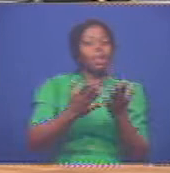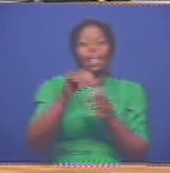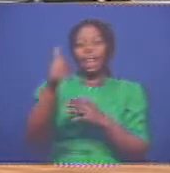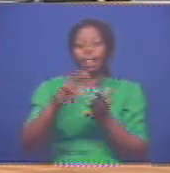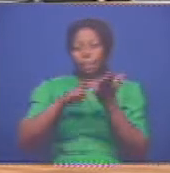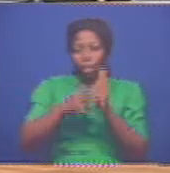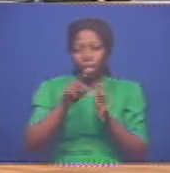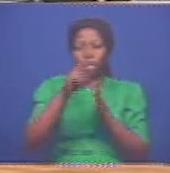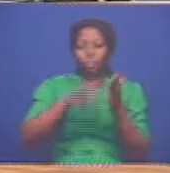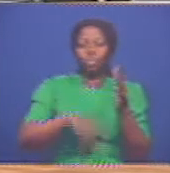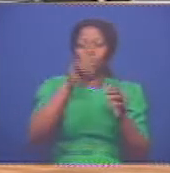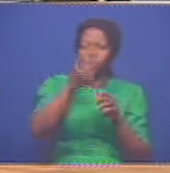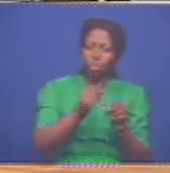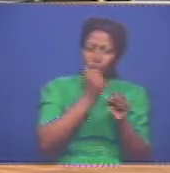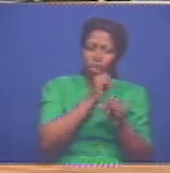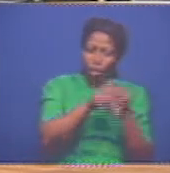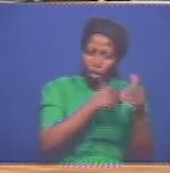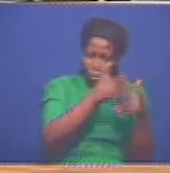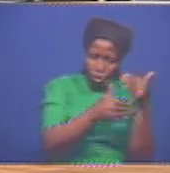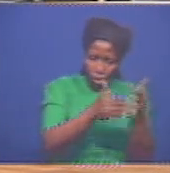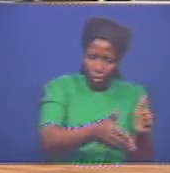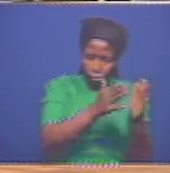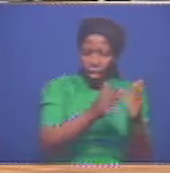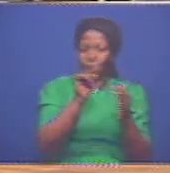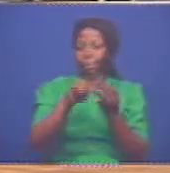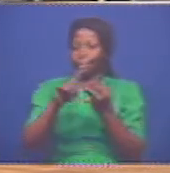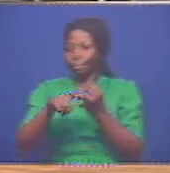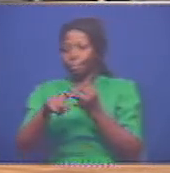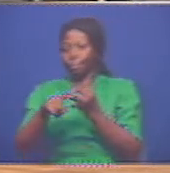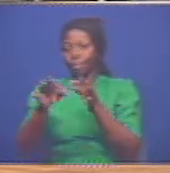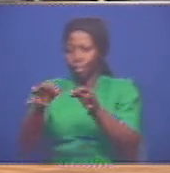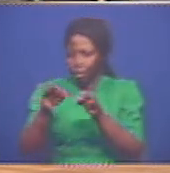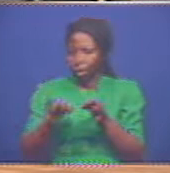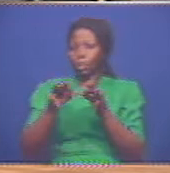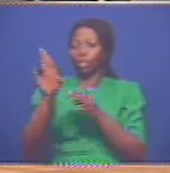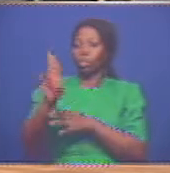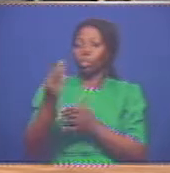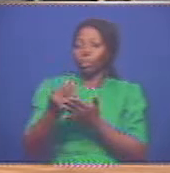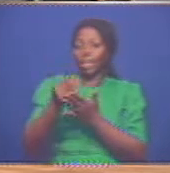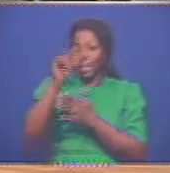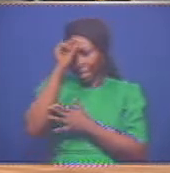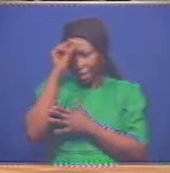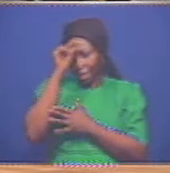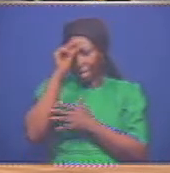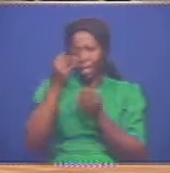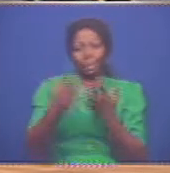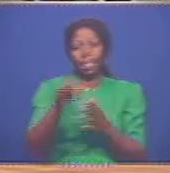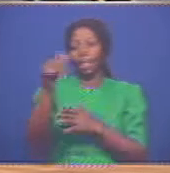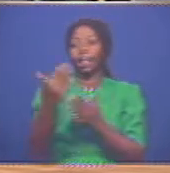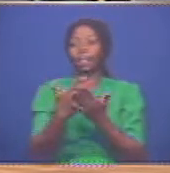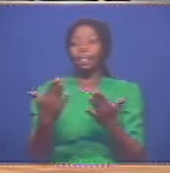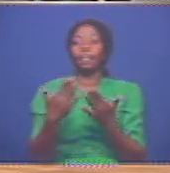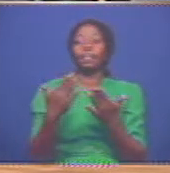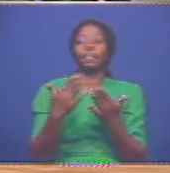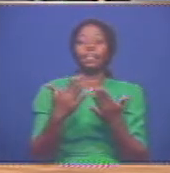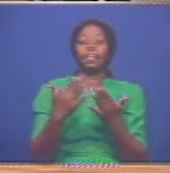of infrastructure. This is what exactly we need to do in terms of accountability, use of money in government, and many other things, and get